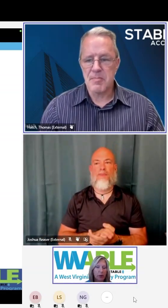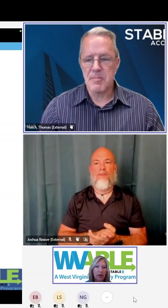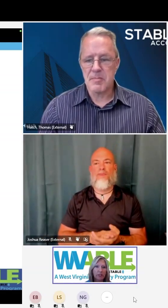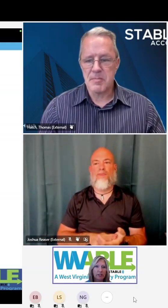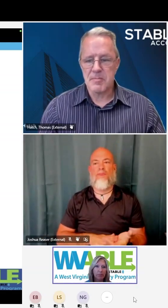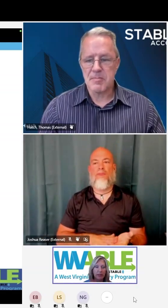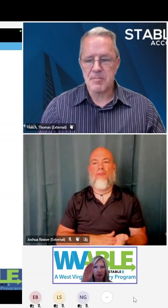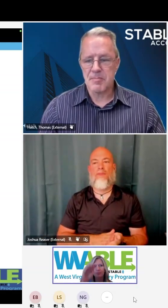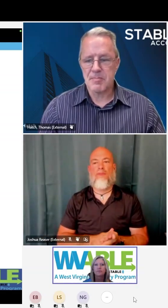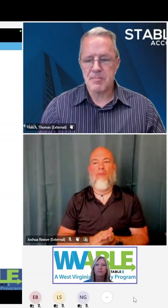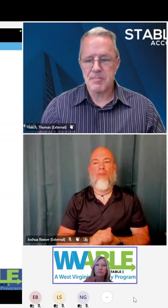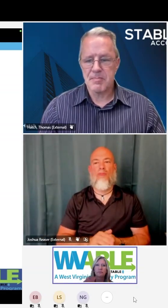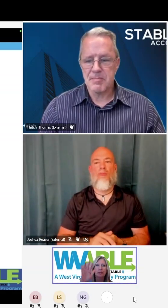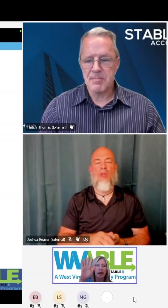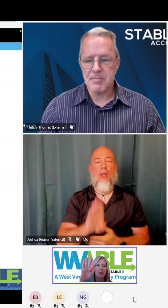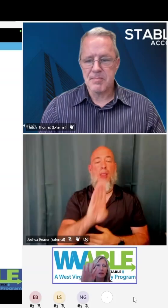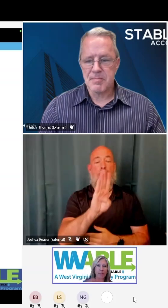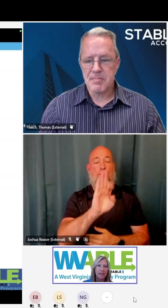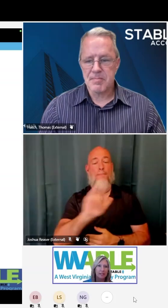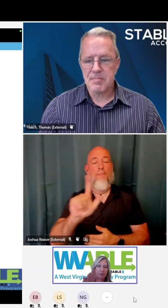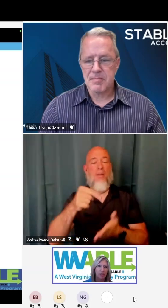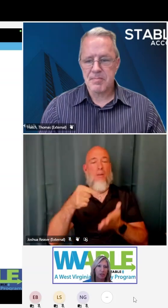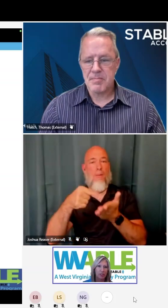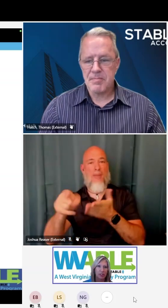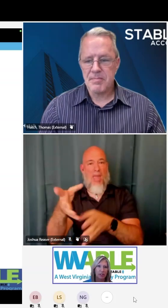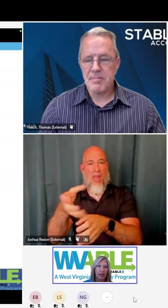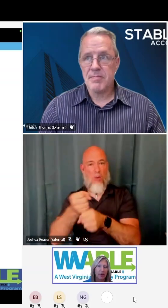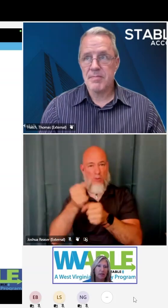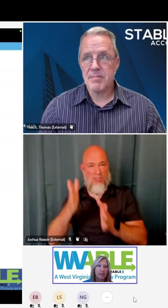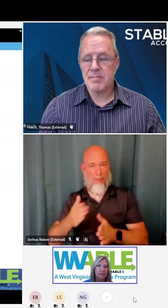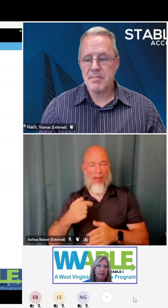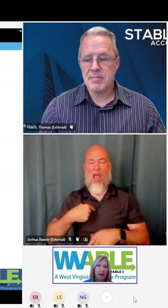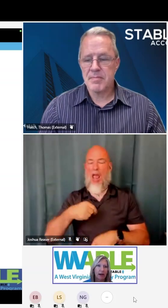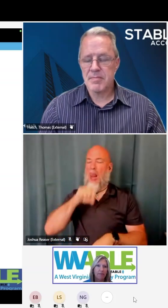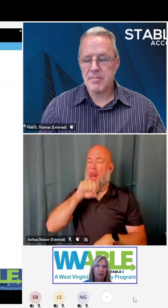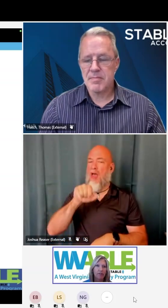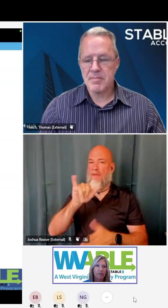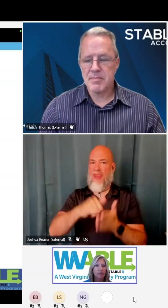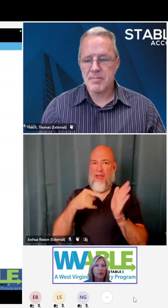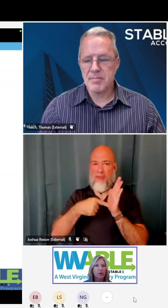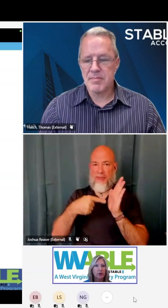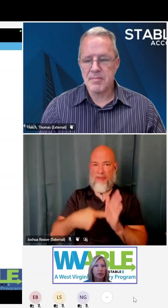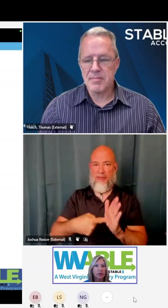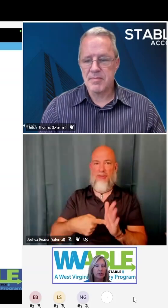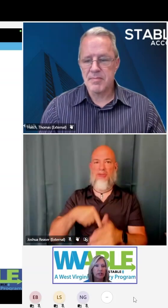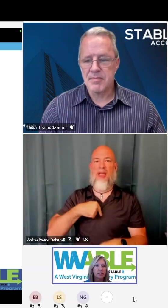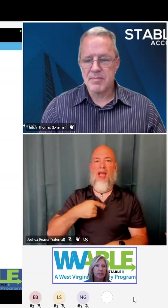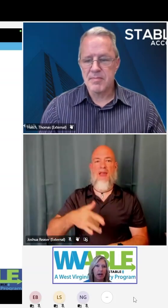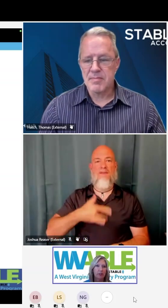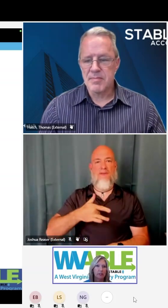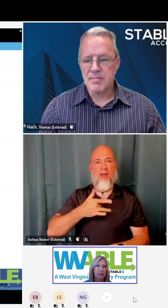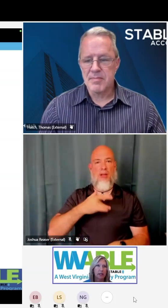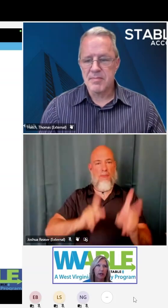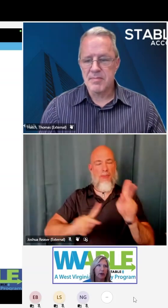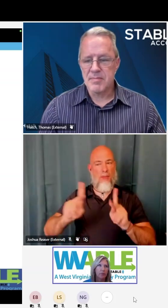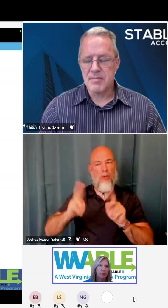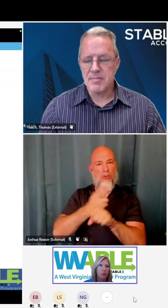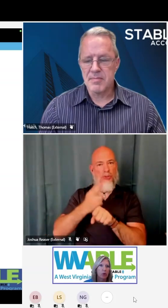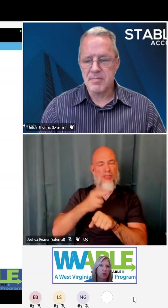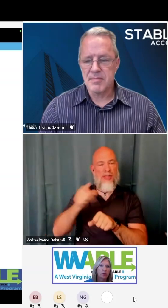the bill pay recipient, I love that demonstration because I feel like for folks that are using these